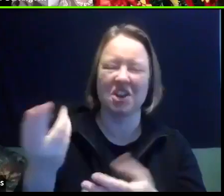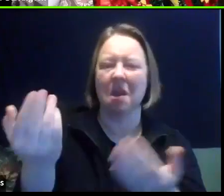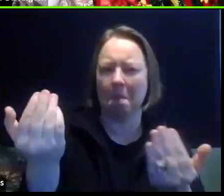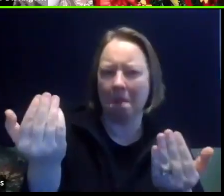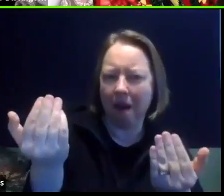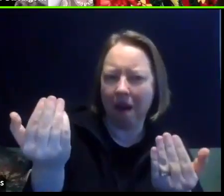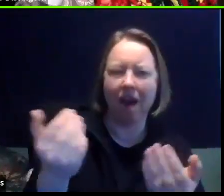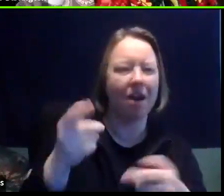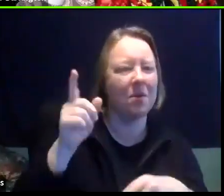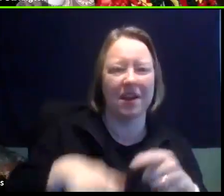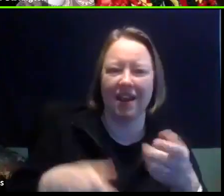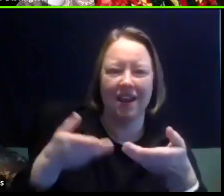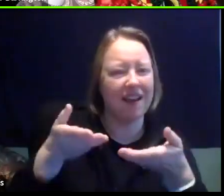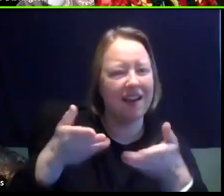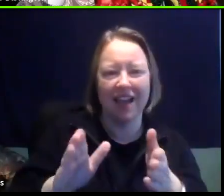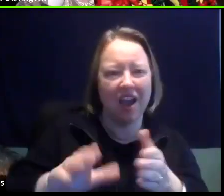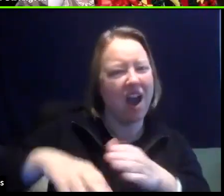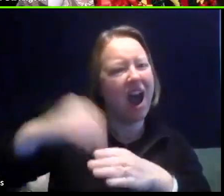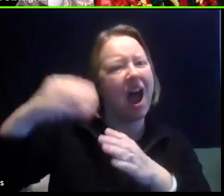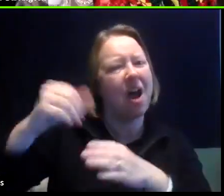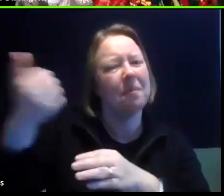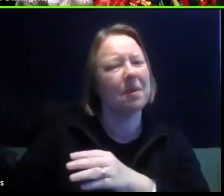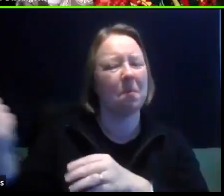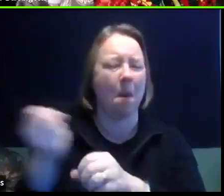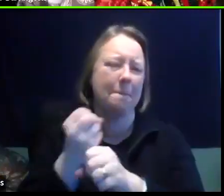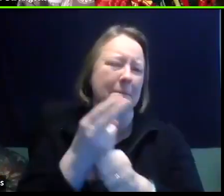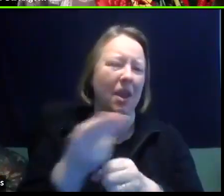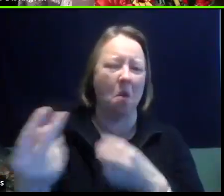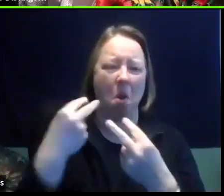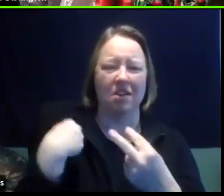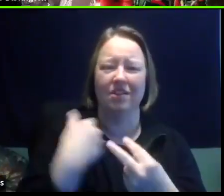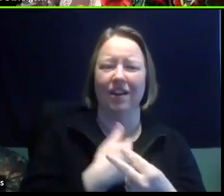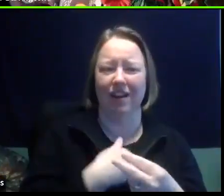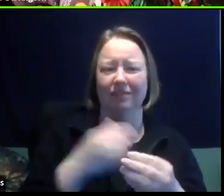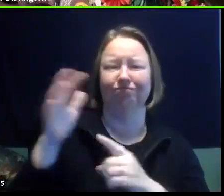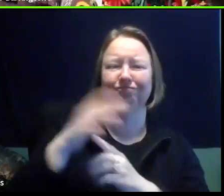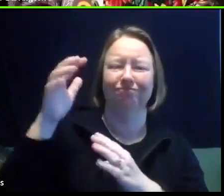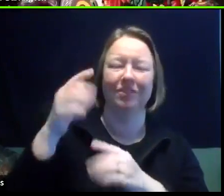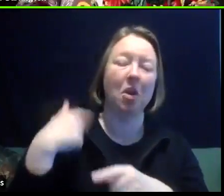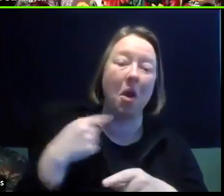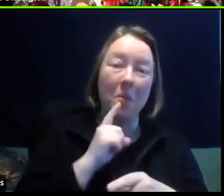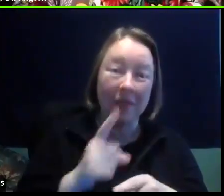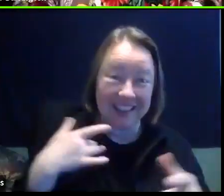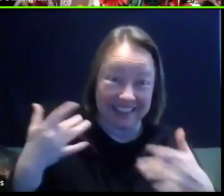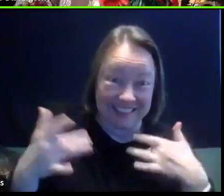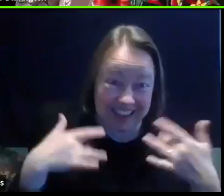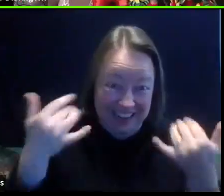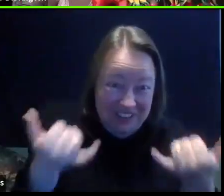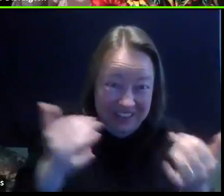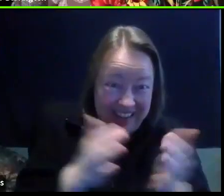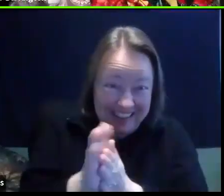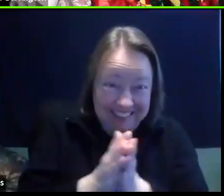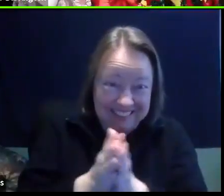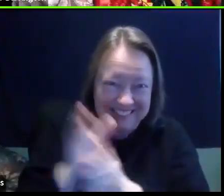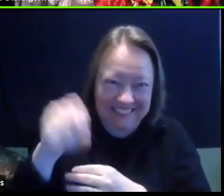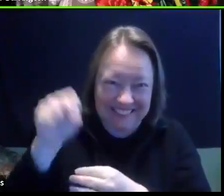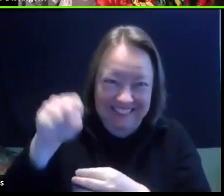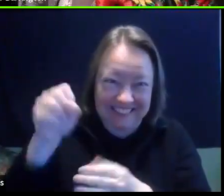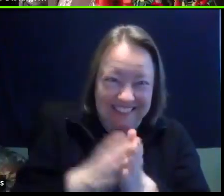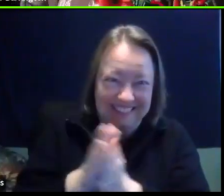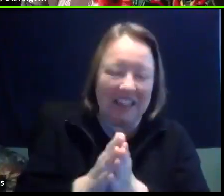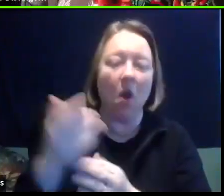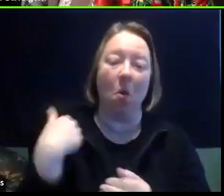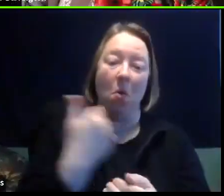let outsiders beat you guys watching us. Today, I am so excited. Yes,